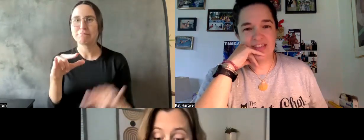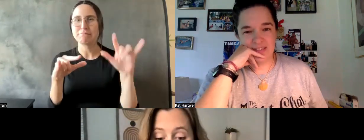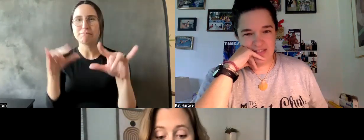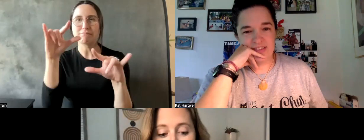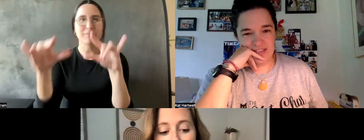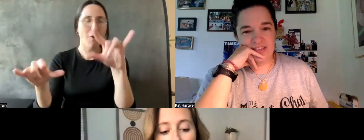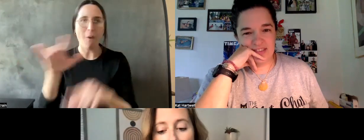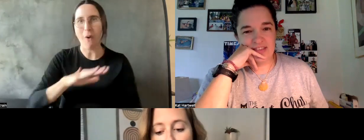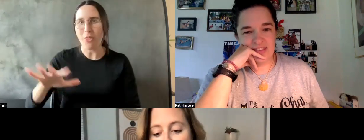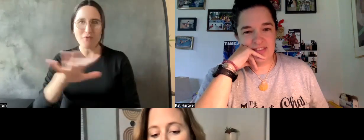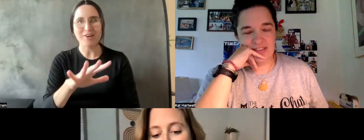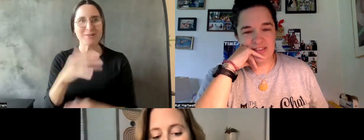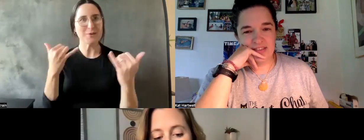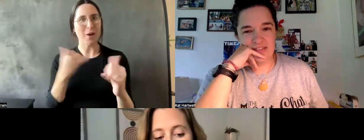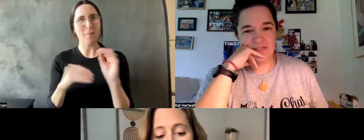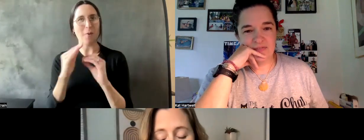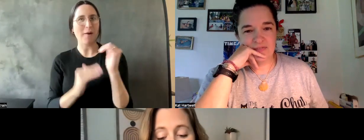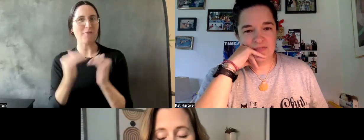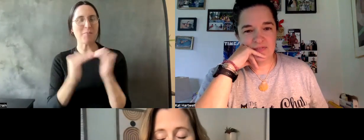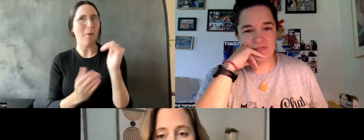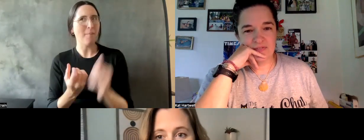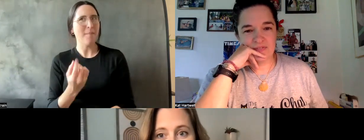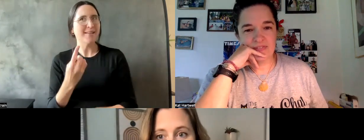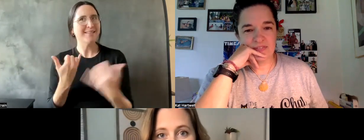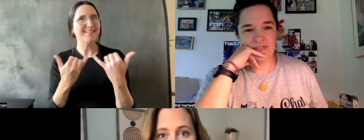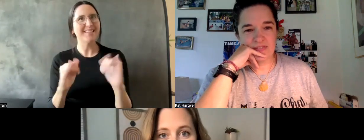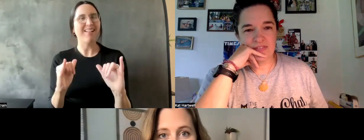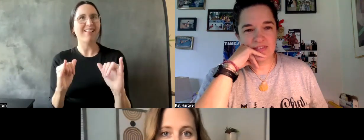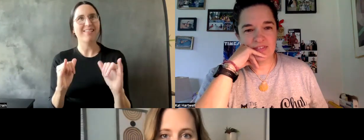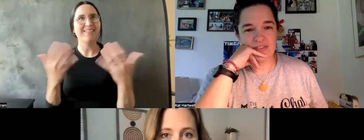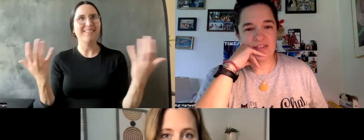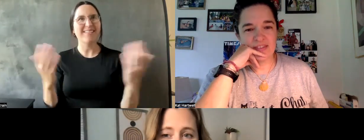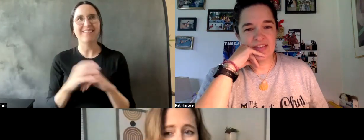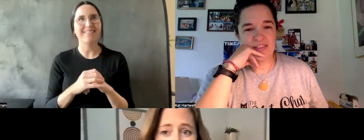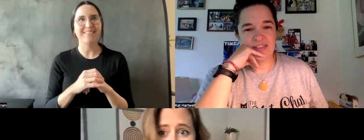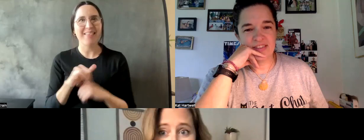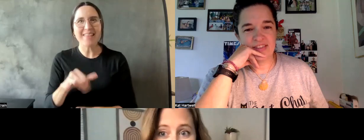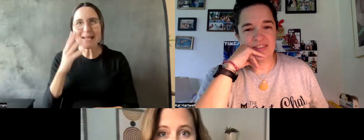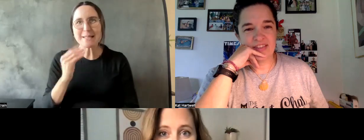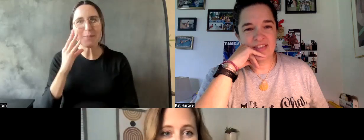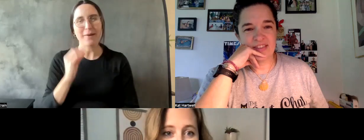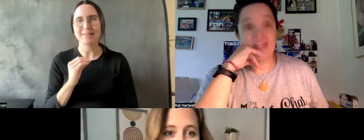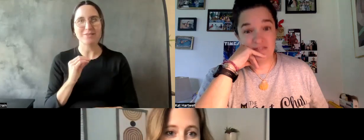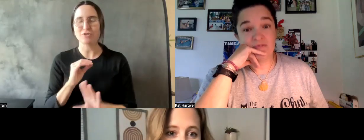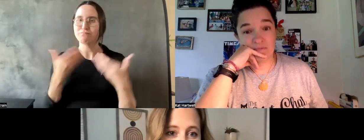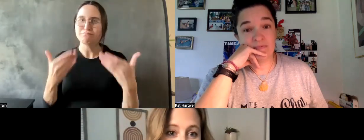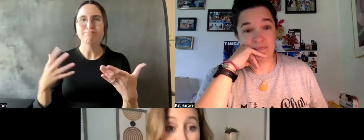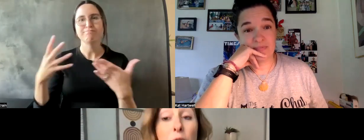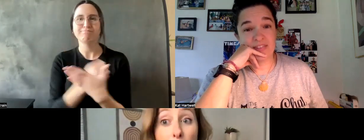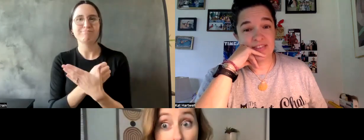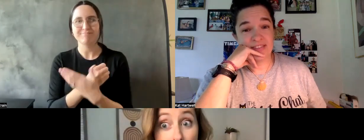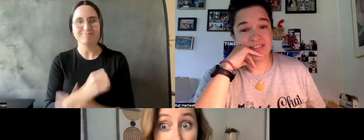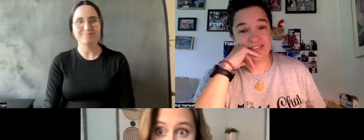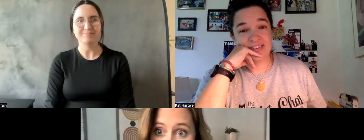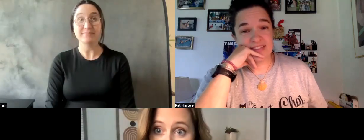all over the place. But yeah, I mean, you just do it. Right? You just do it and ask